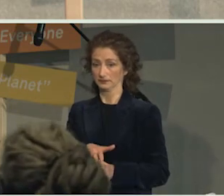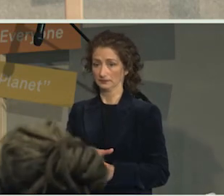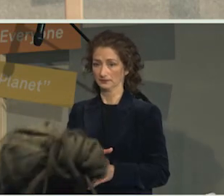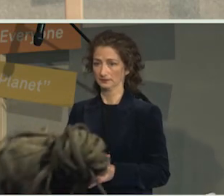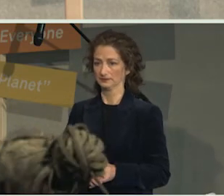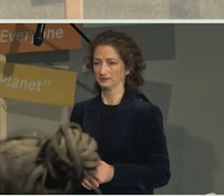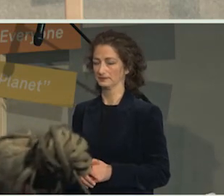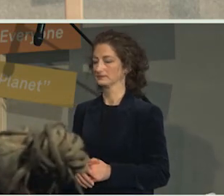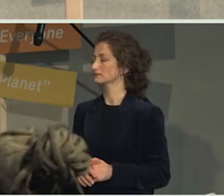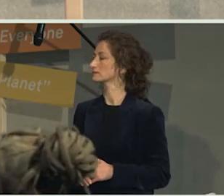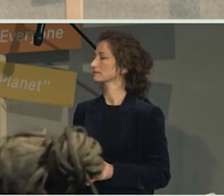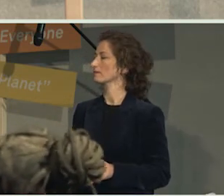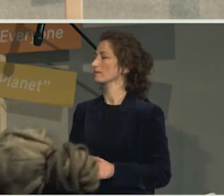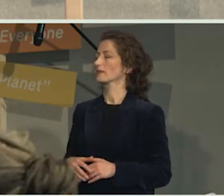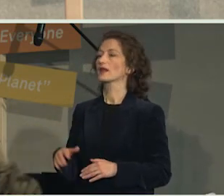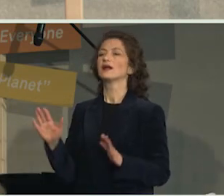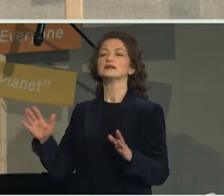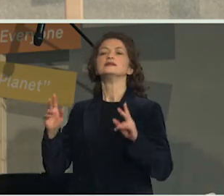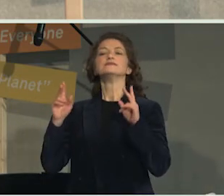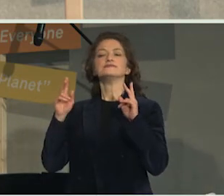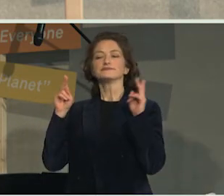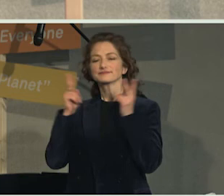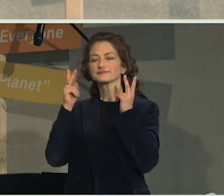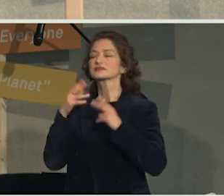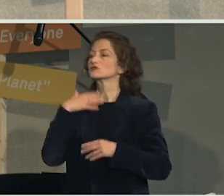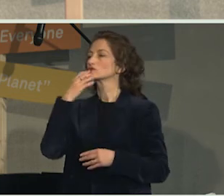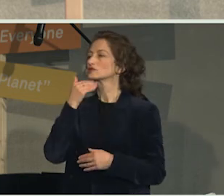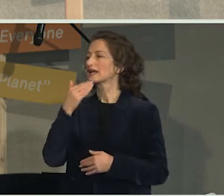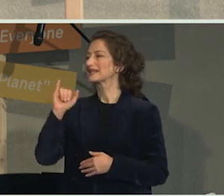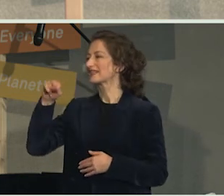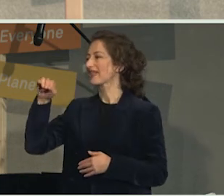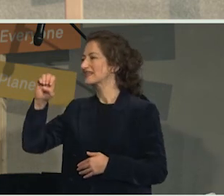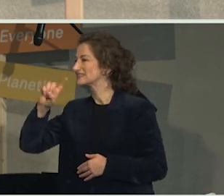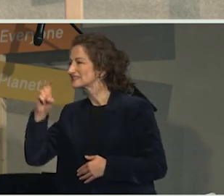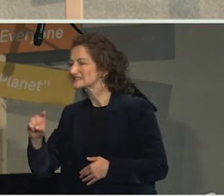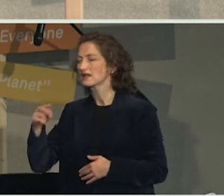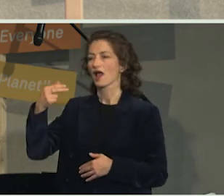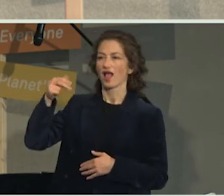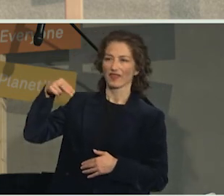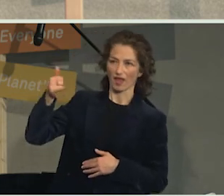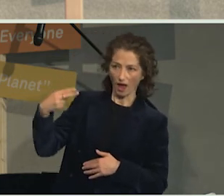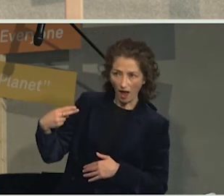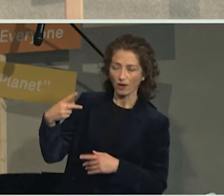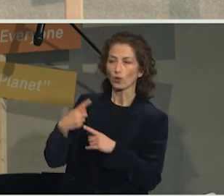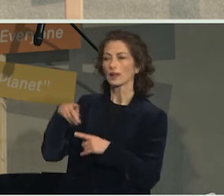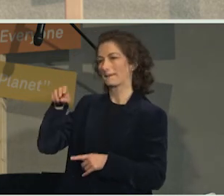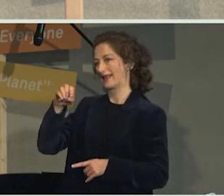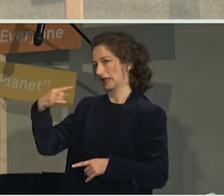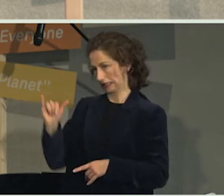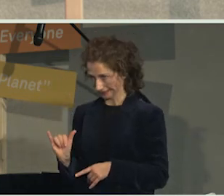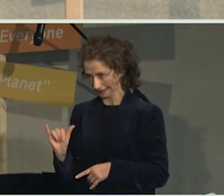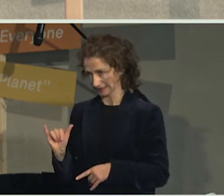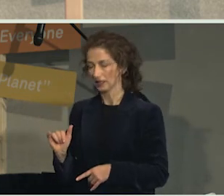And of course, I want to thank Inez, Hannah, and Peggy for hosting